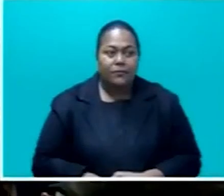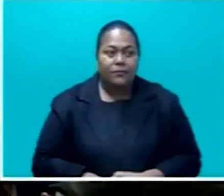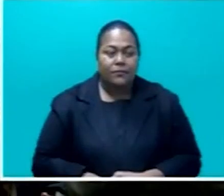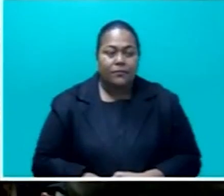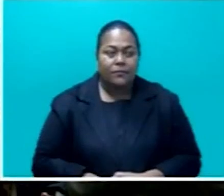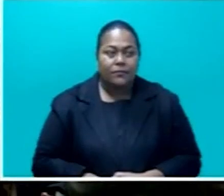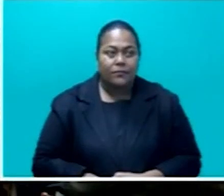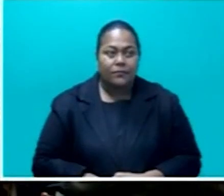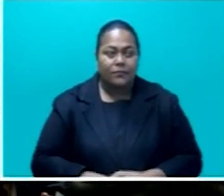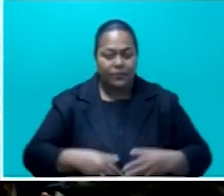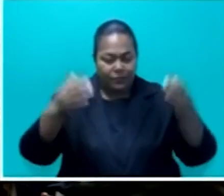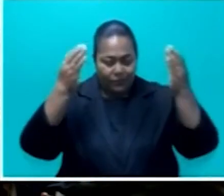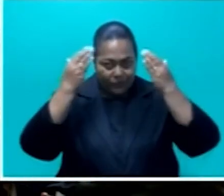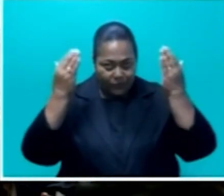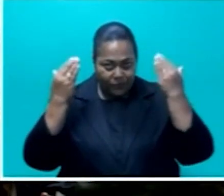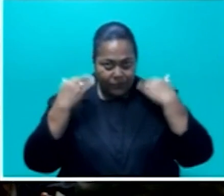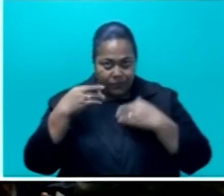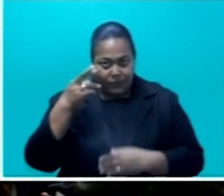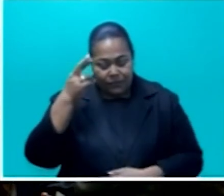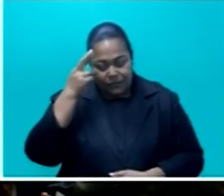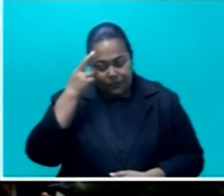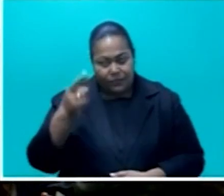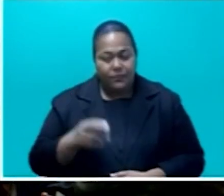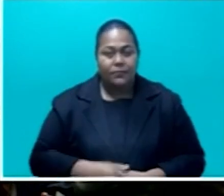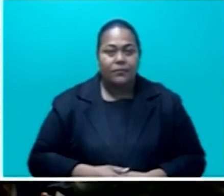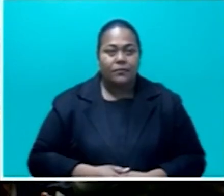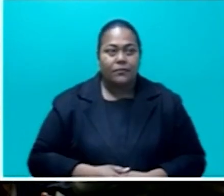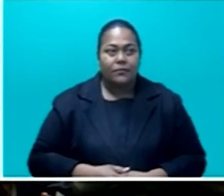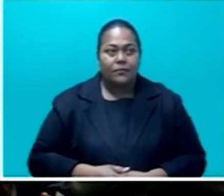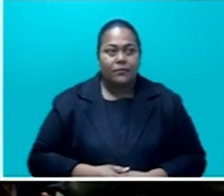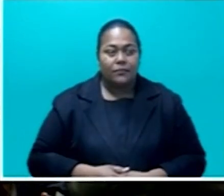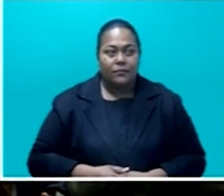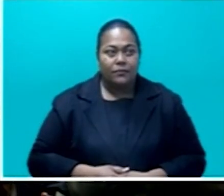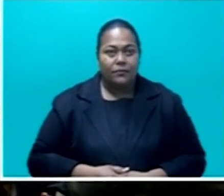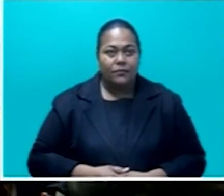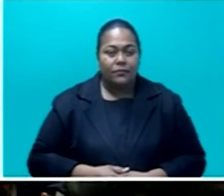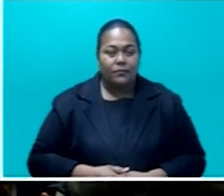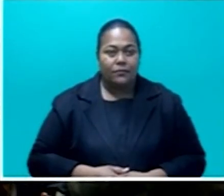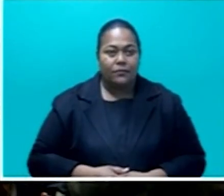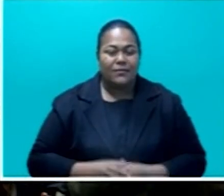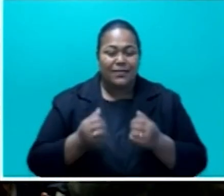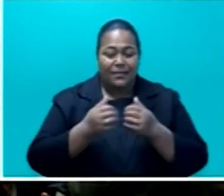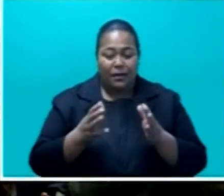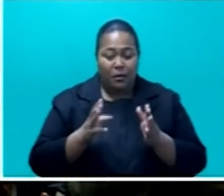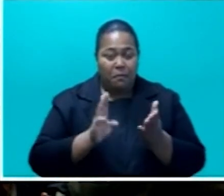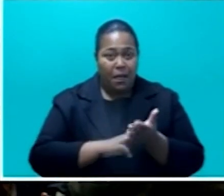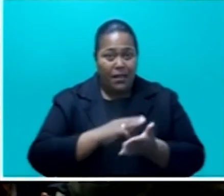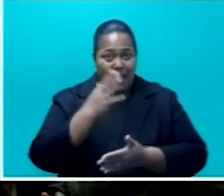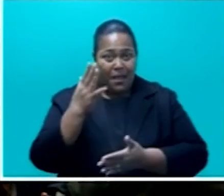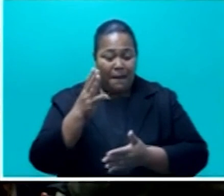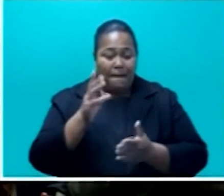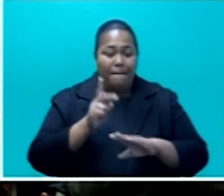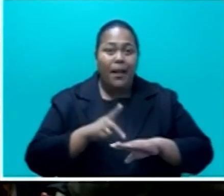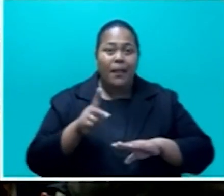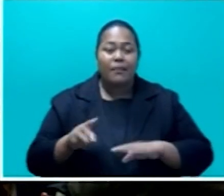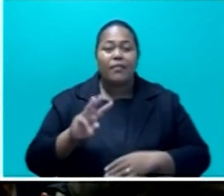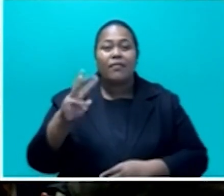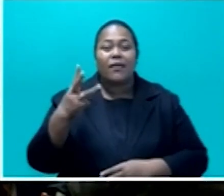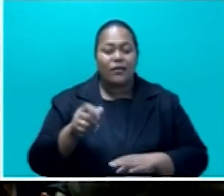Mr. Speaker, sir, pursuant to the resolution of Parliament on Monday, 3rd of April